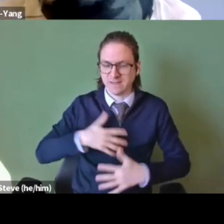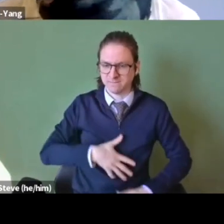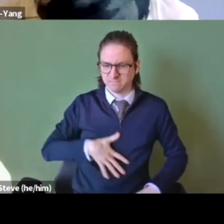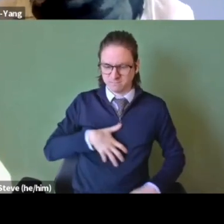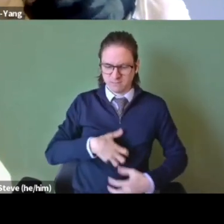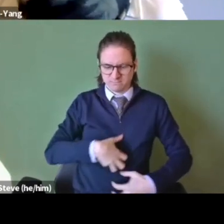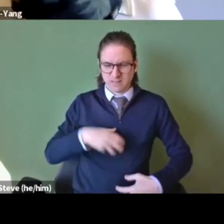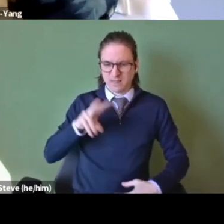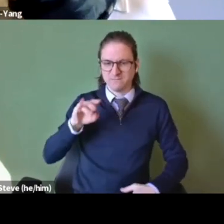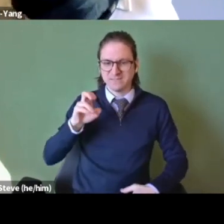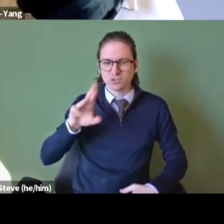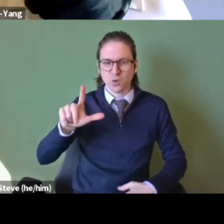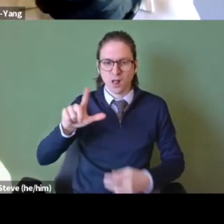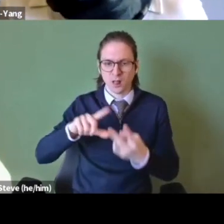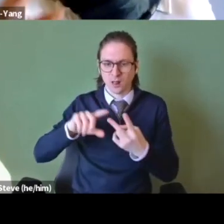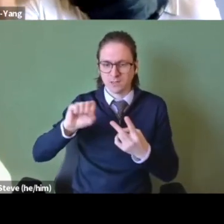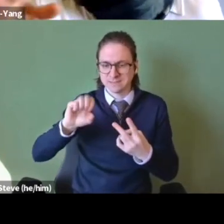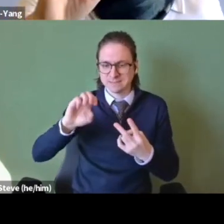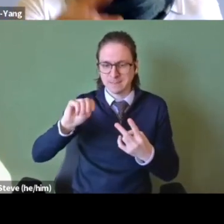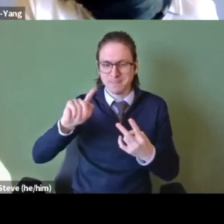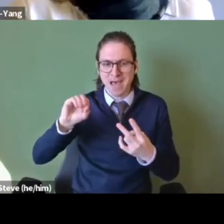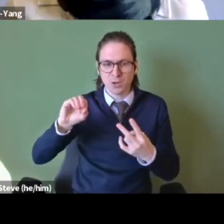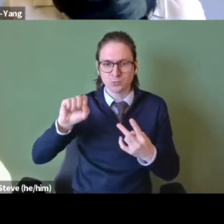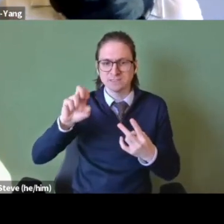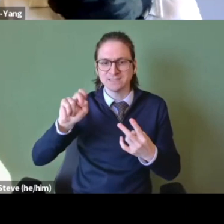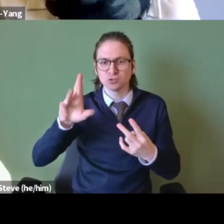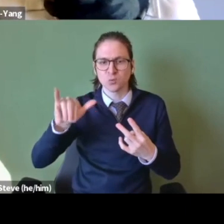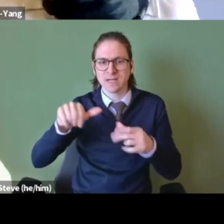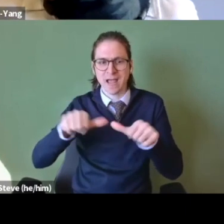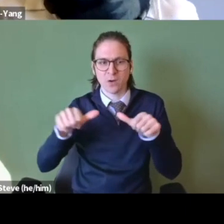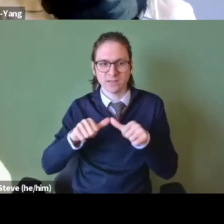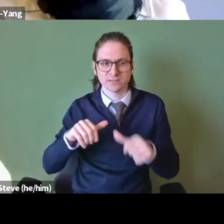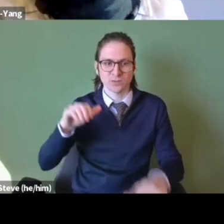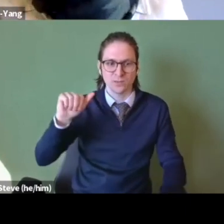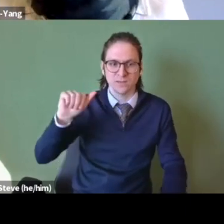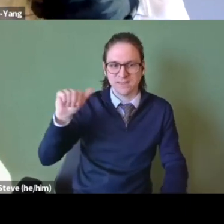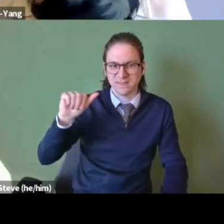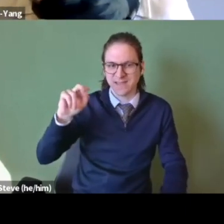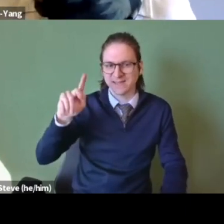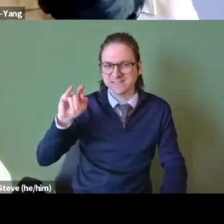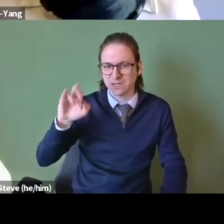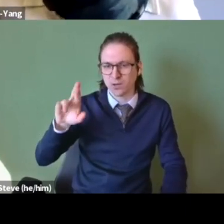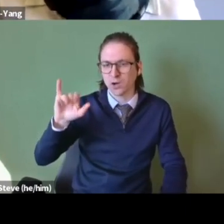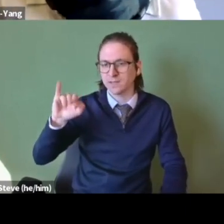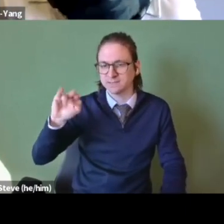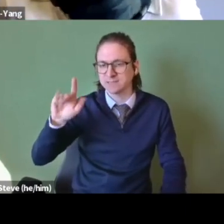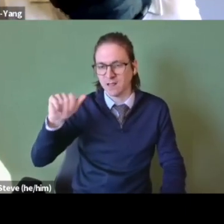regions, like the anterior insula being a classic one, anterior and middle insula shown in these pictures. And then we went on to show,